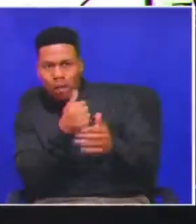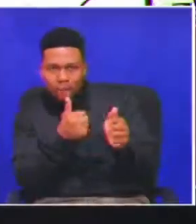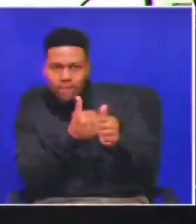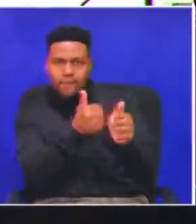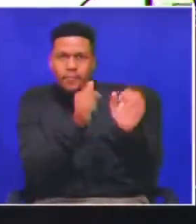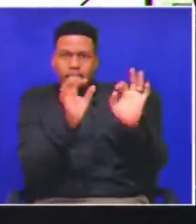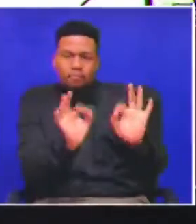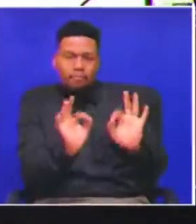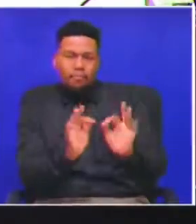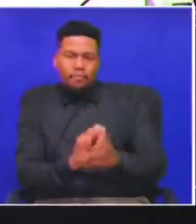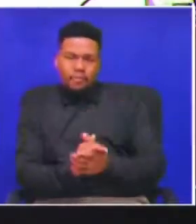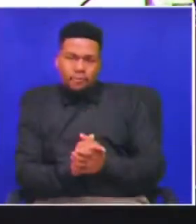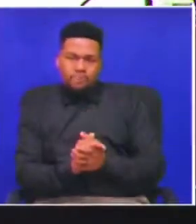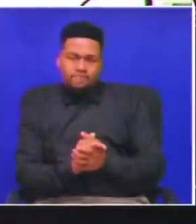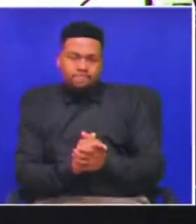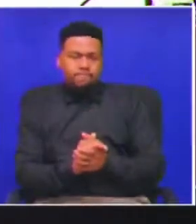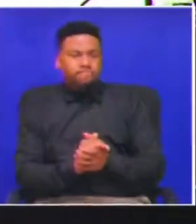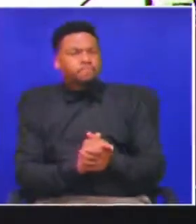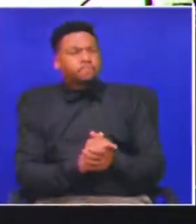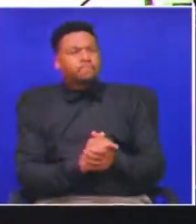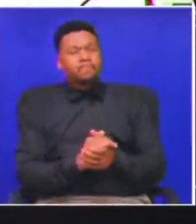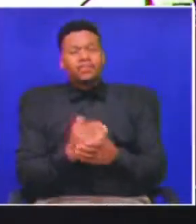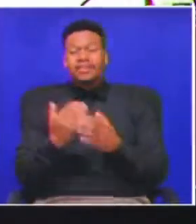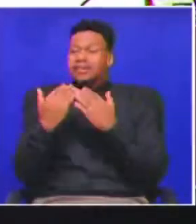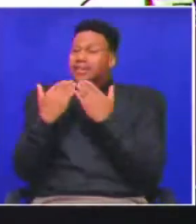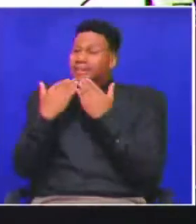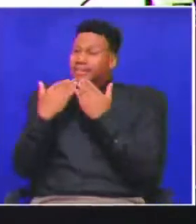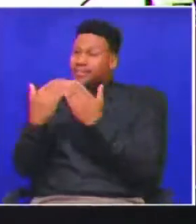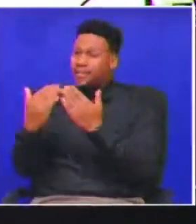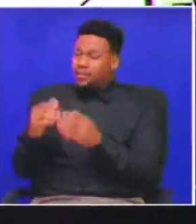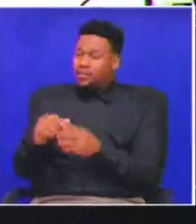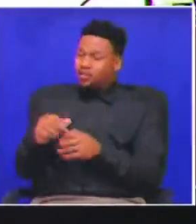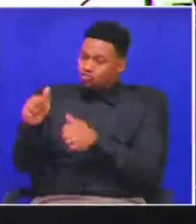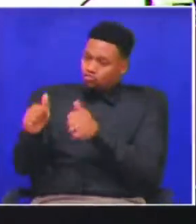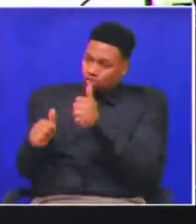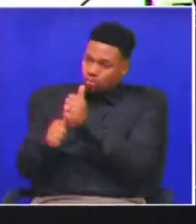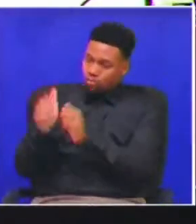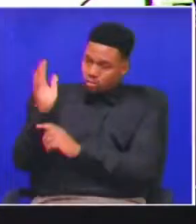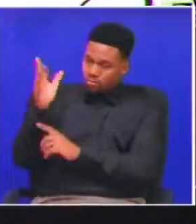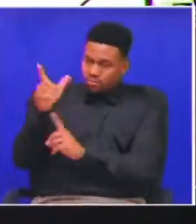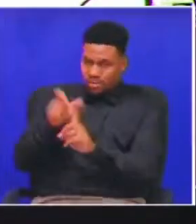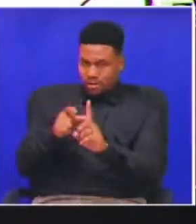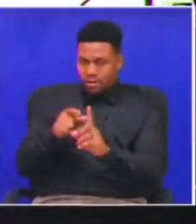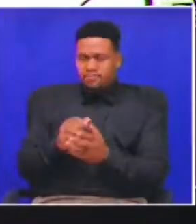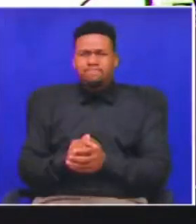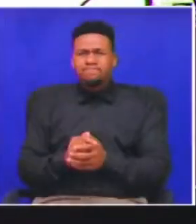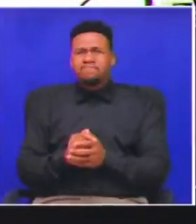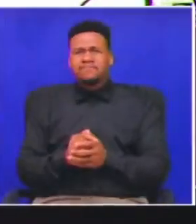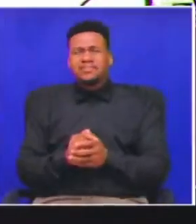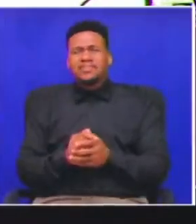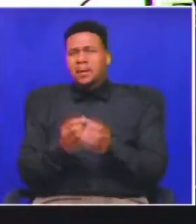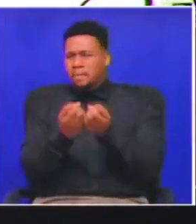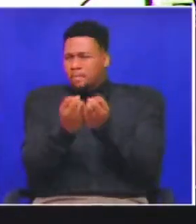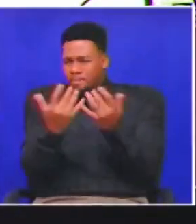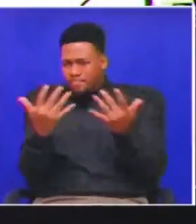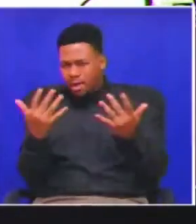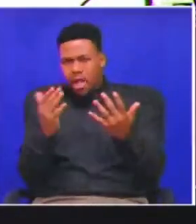Speaker. There are quite a number of interventions that we intend to embark